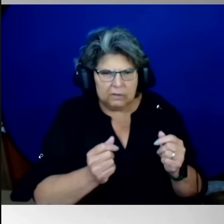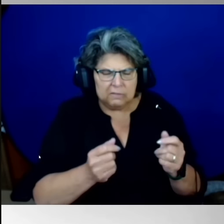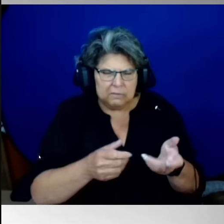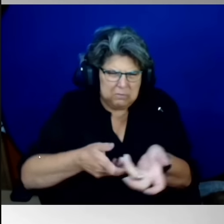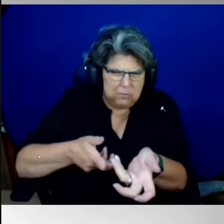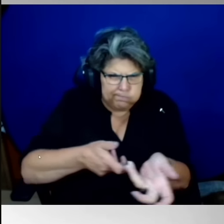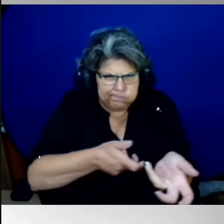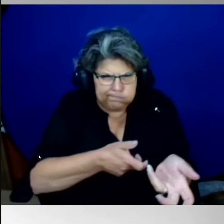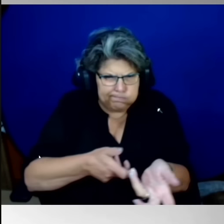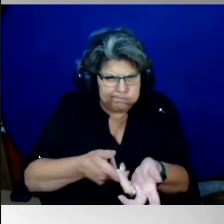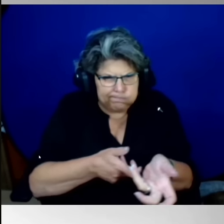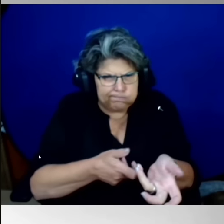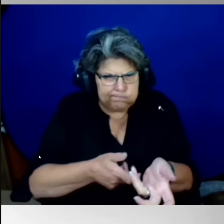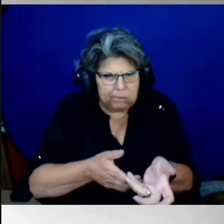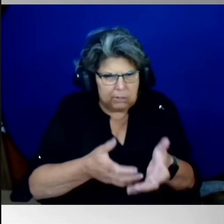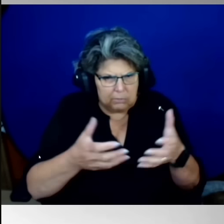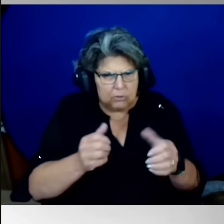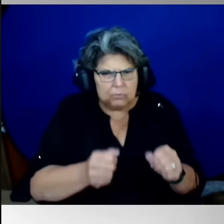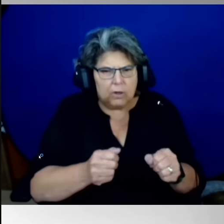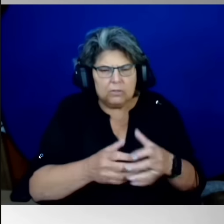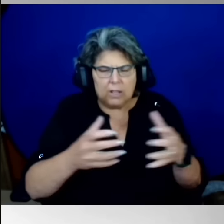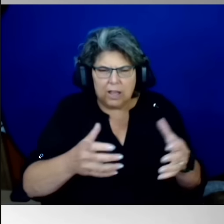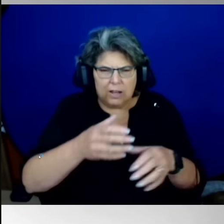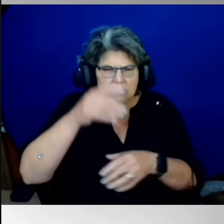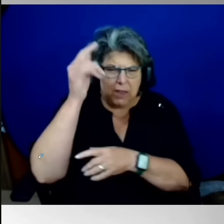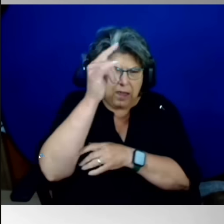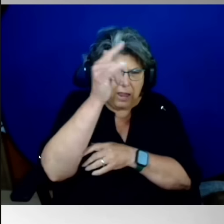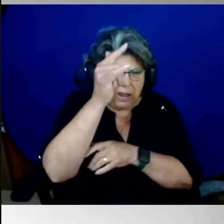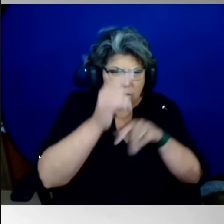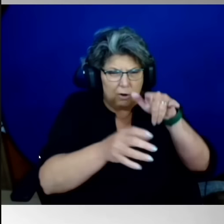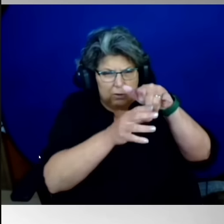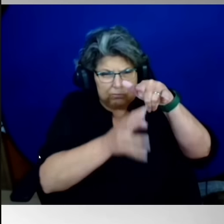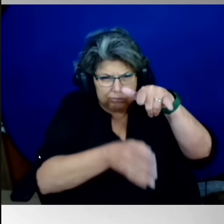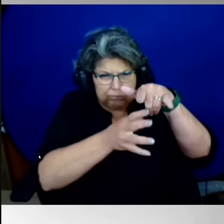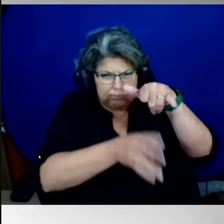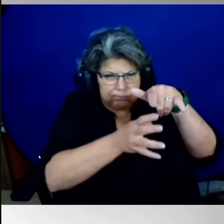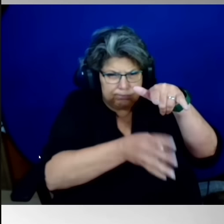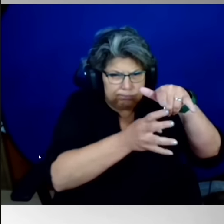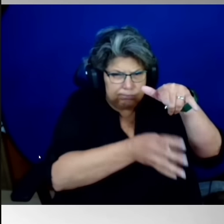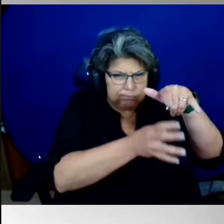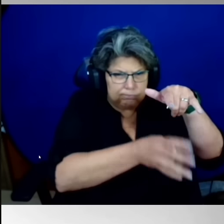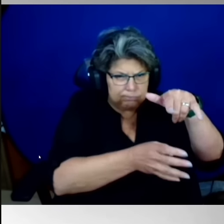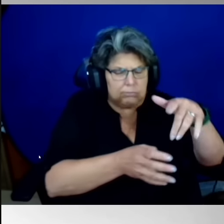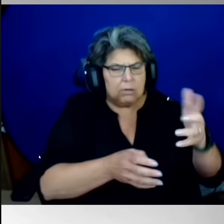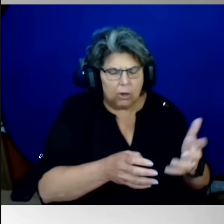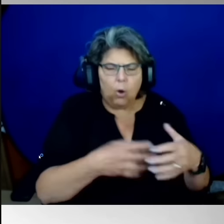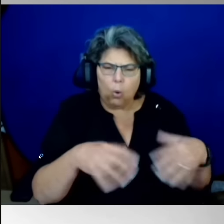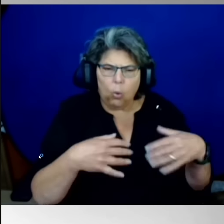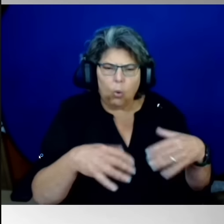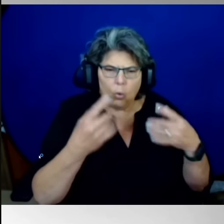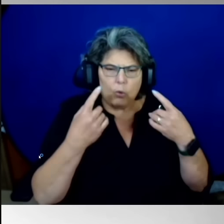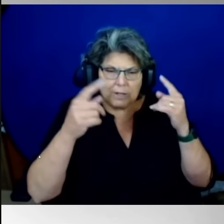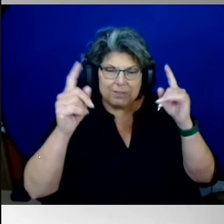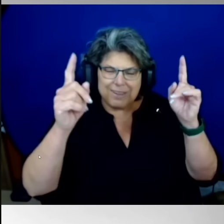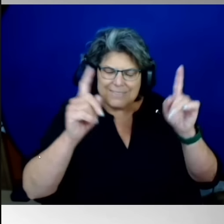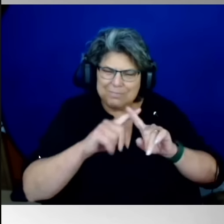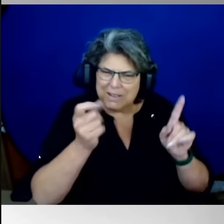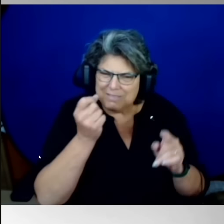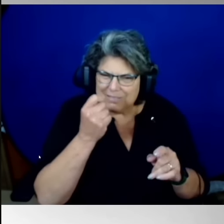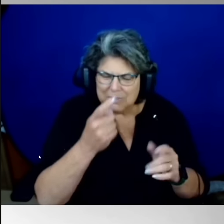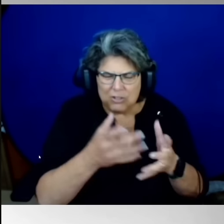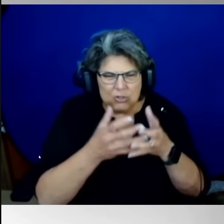possible. We hit it with a lot of aircraft to support the ground operations, and they had a lot of success. However, due to the heavy fuel